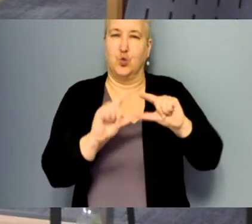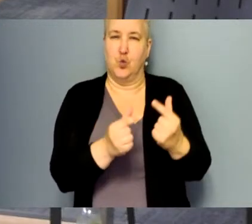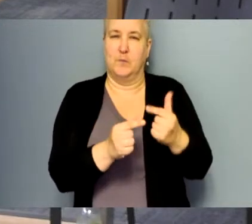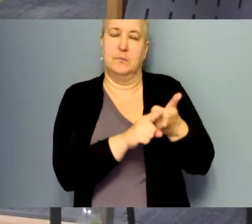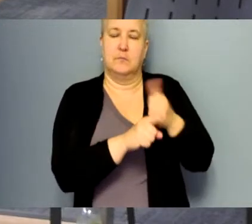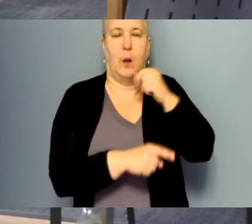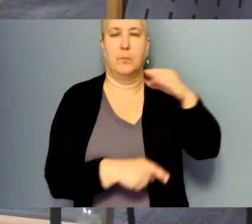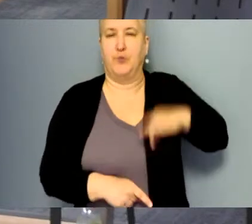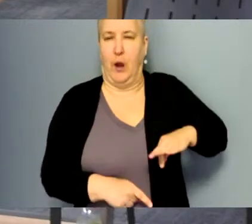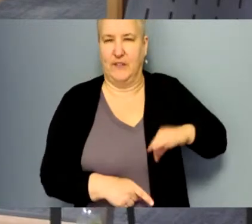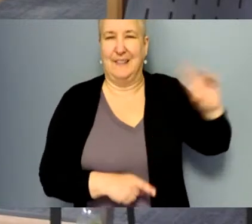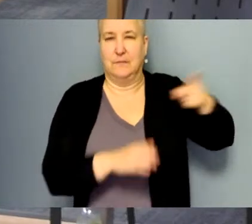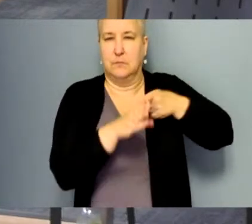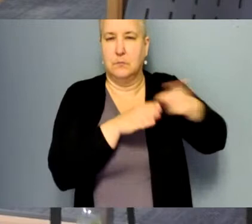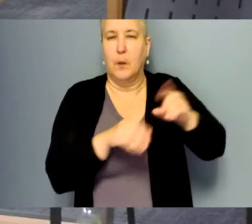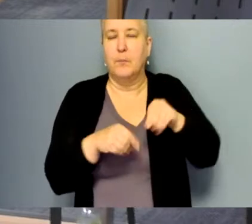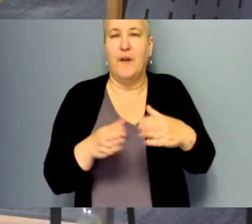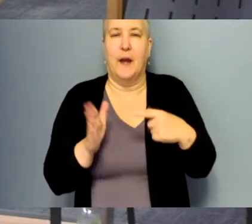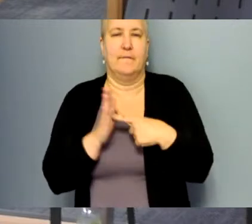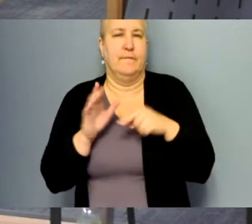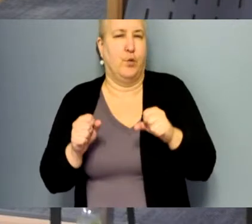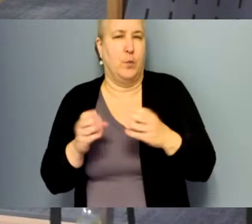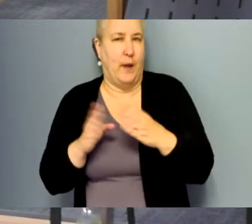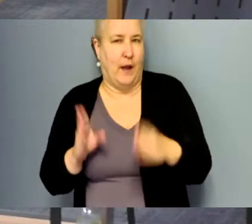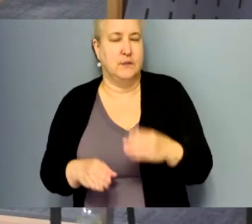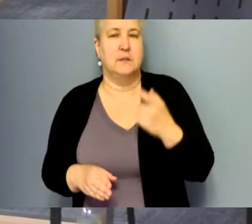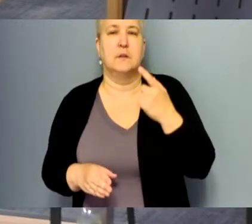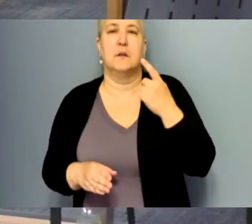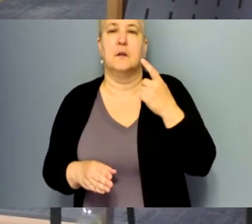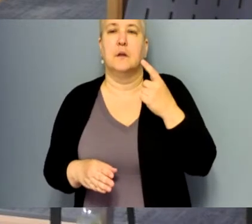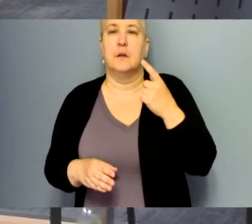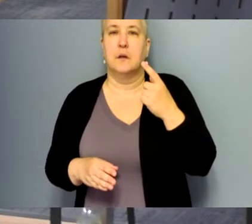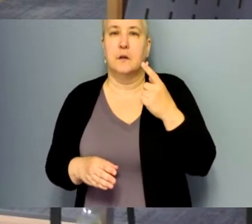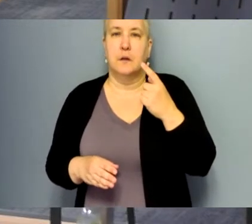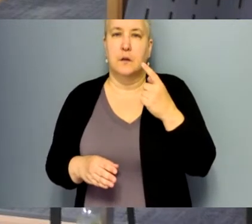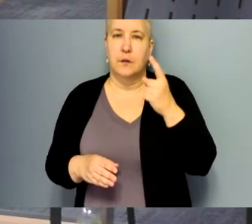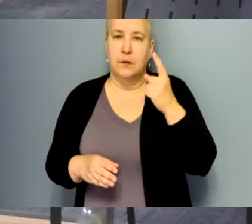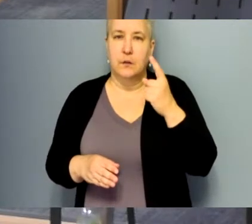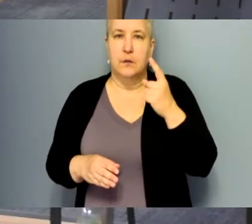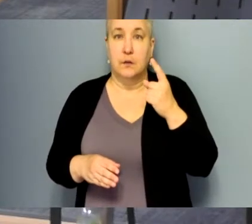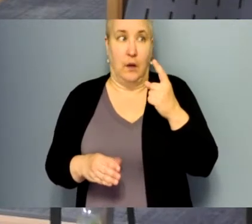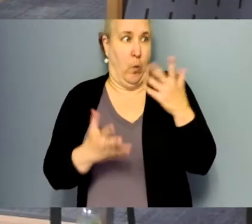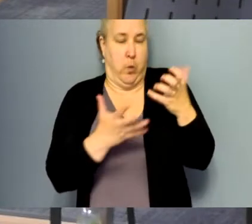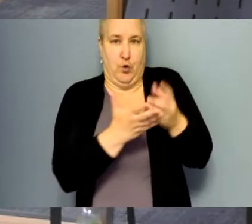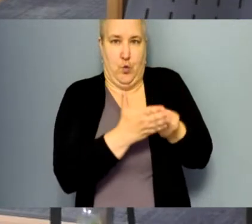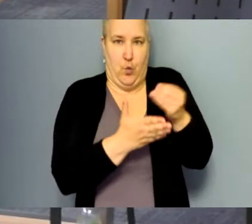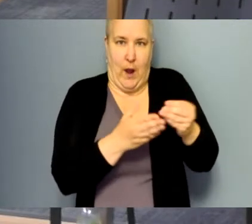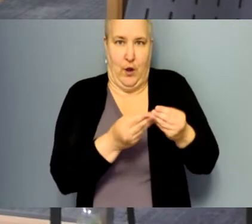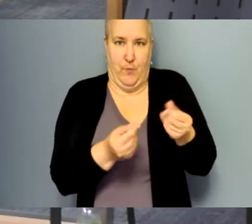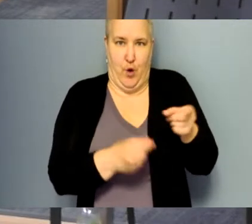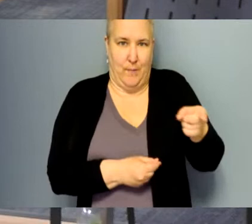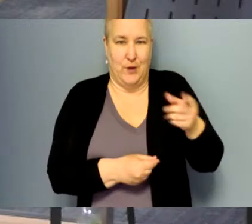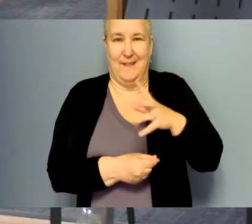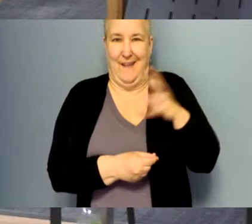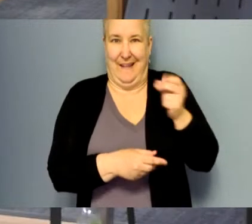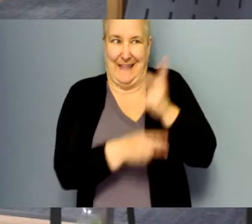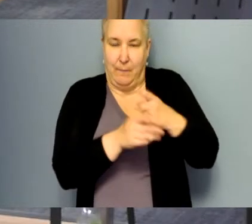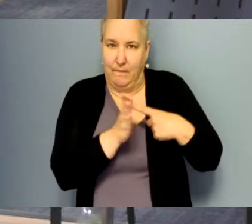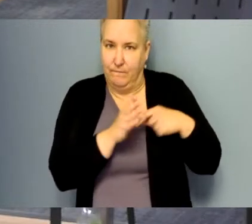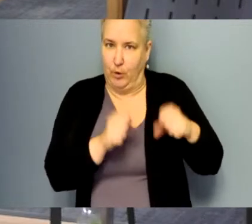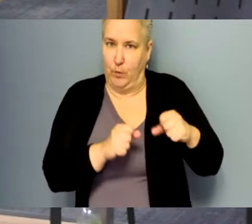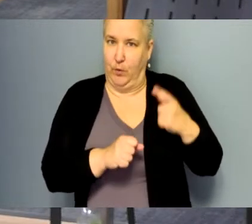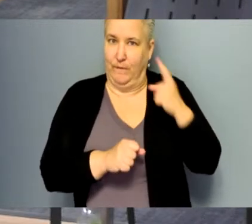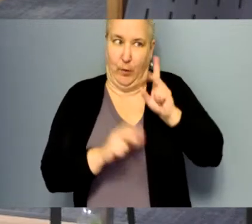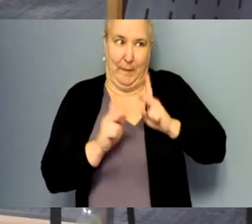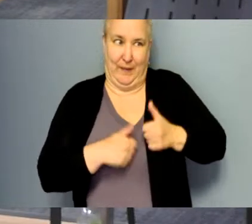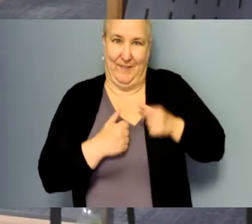in providing affordable housing to acquire the property and to keep it affordable with the